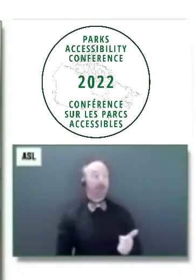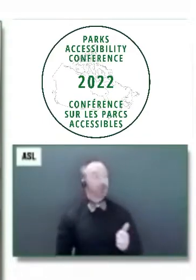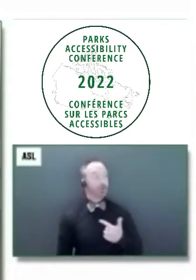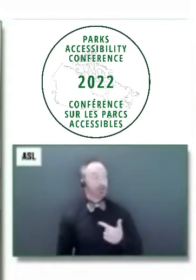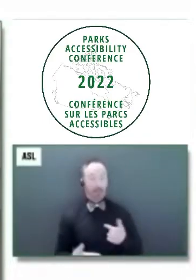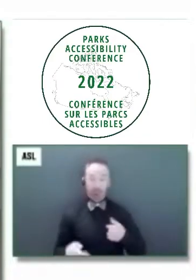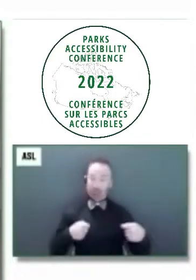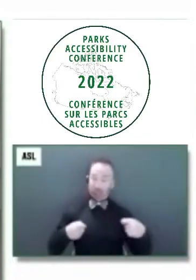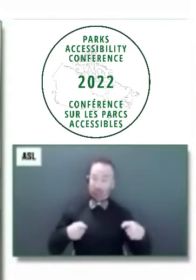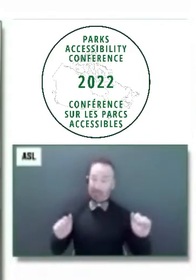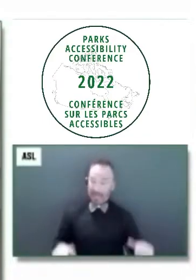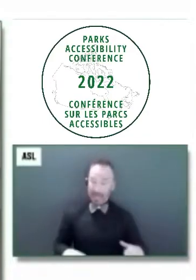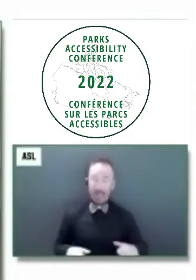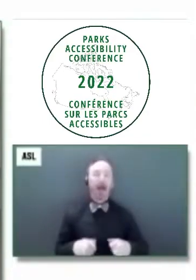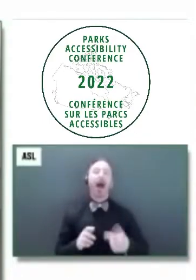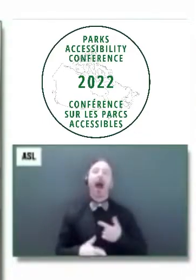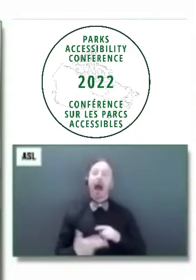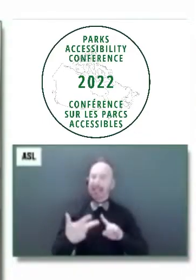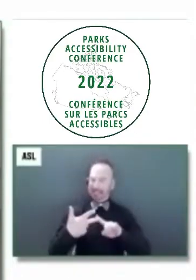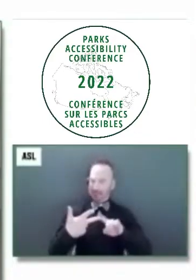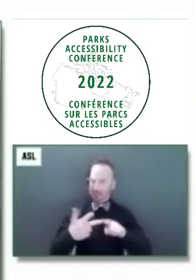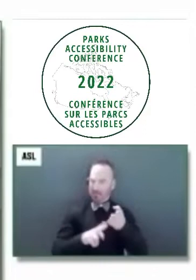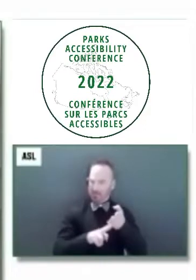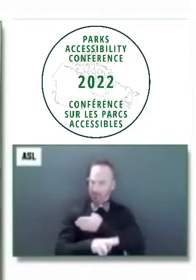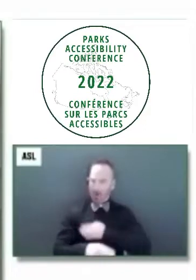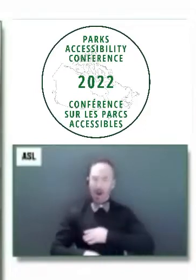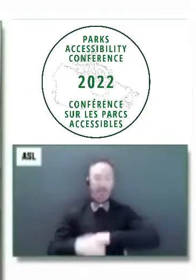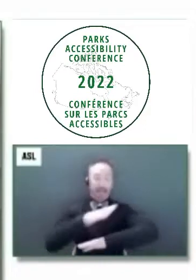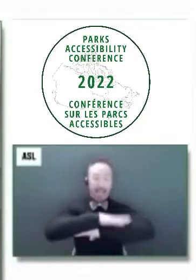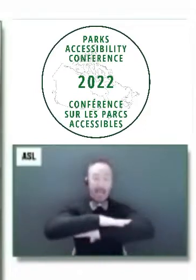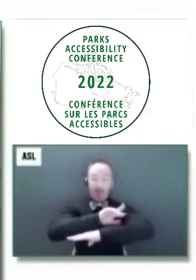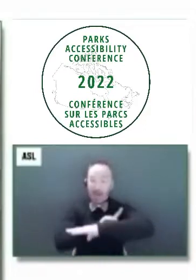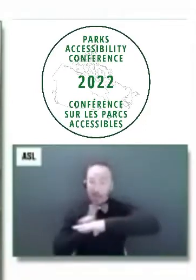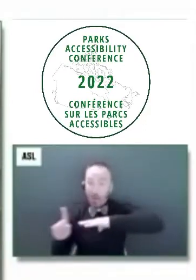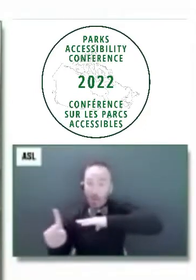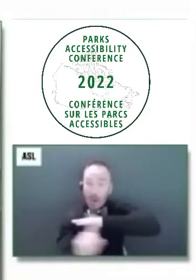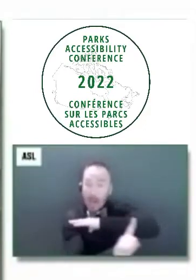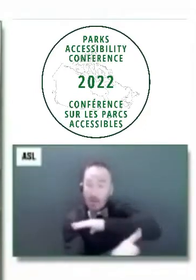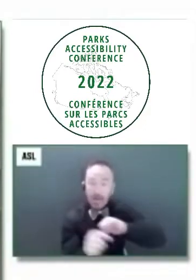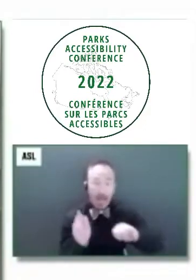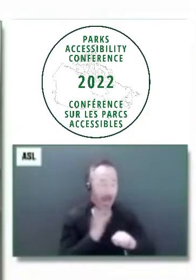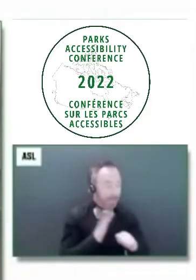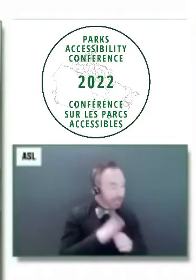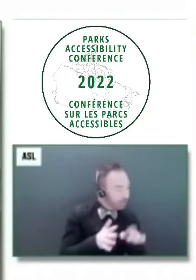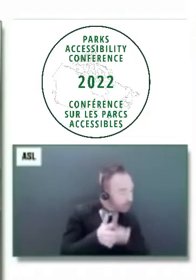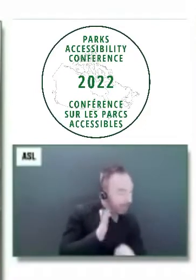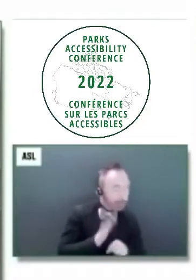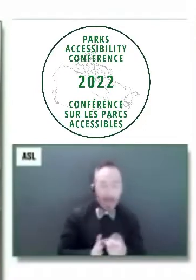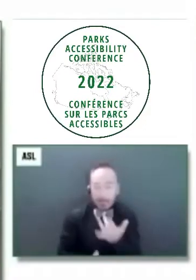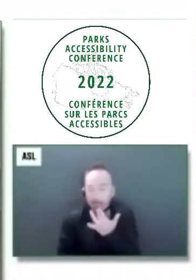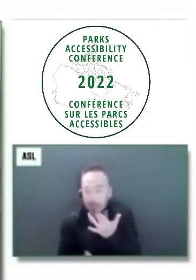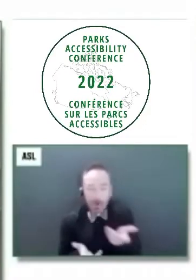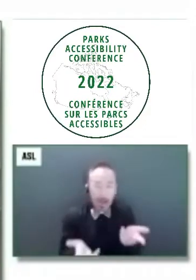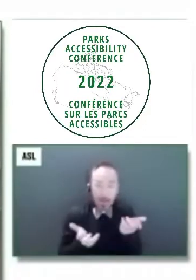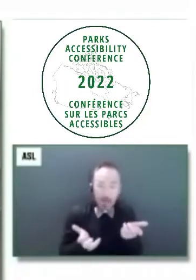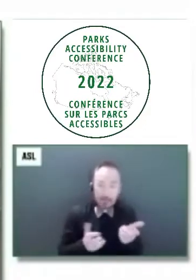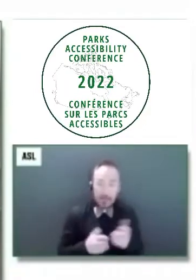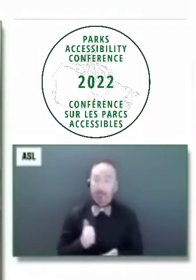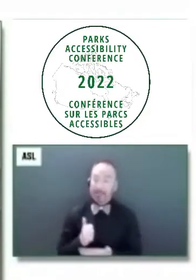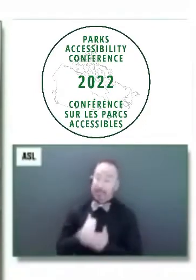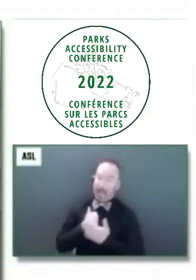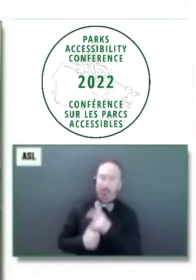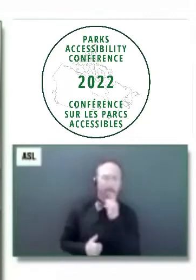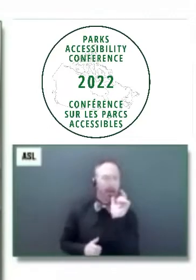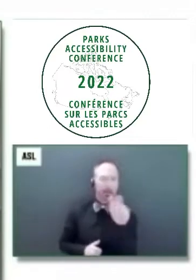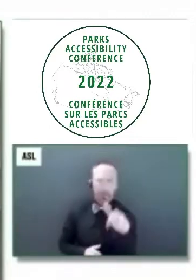my own terms without need for assistance by going behind the counter. This story is illustrative of a few things about how we